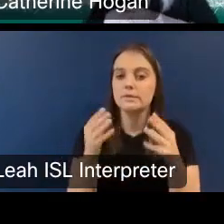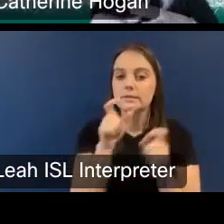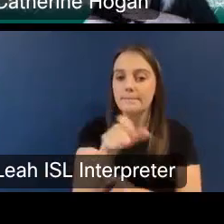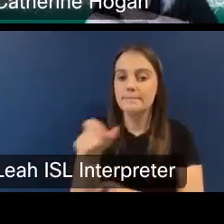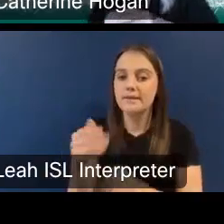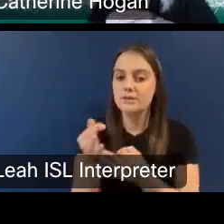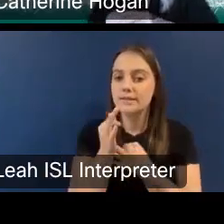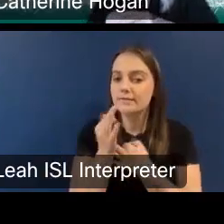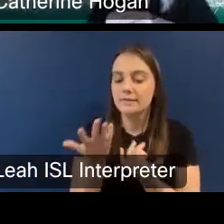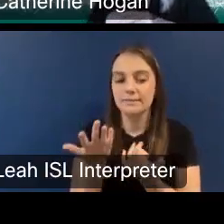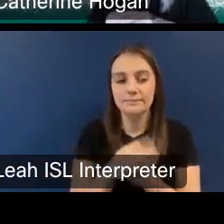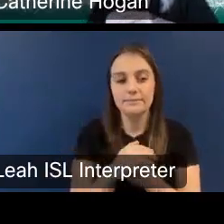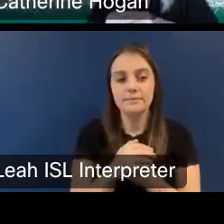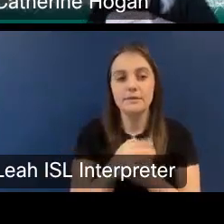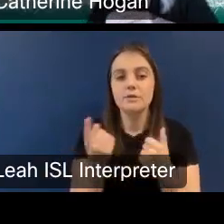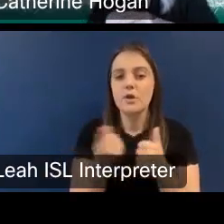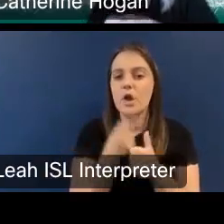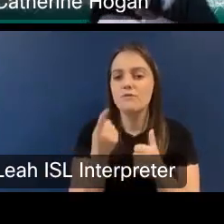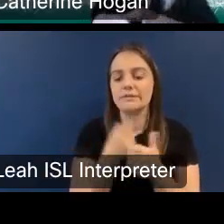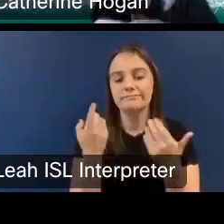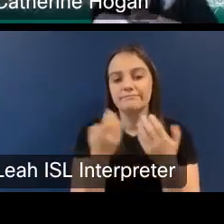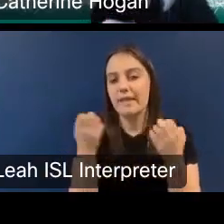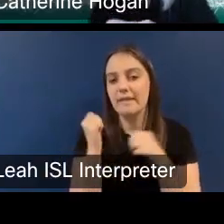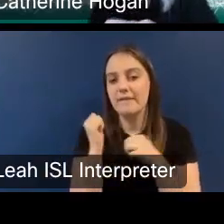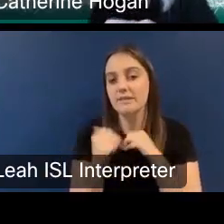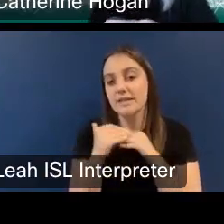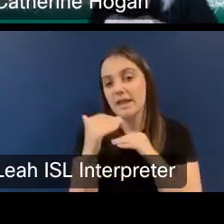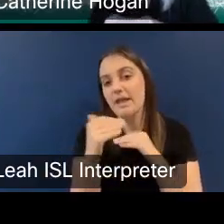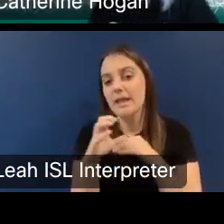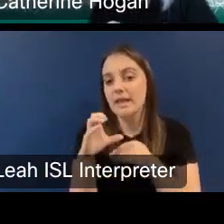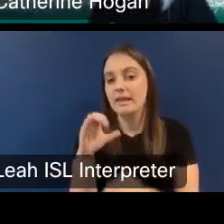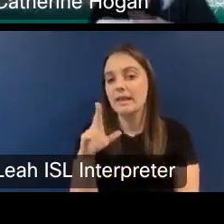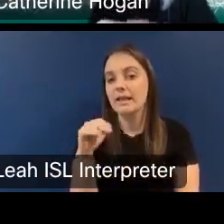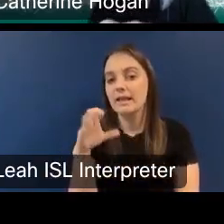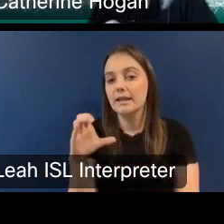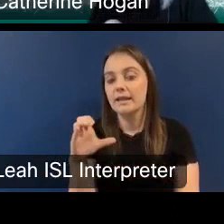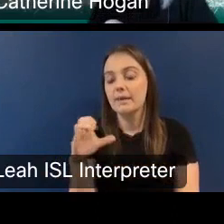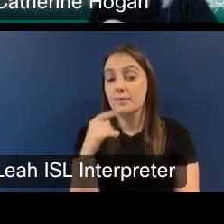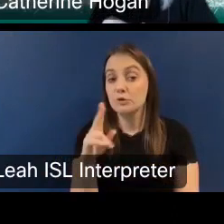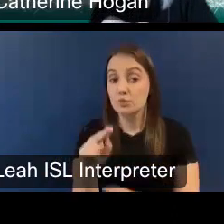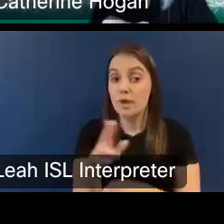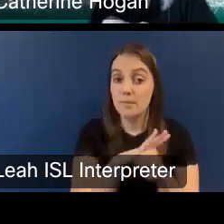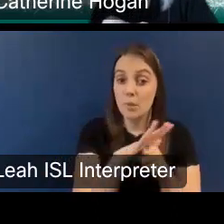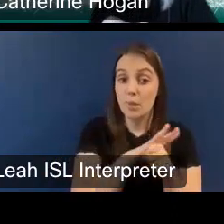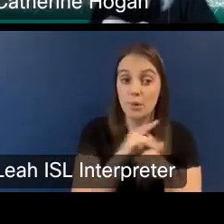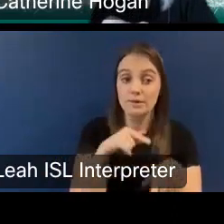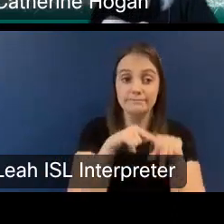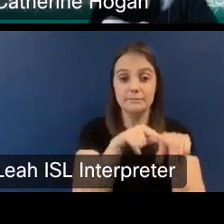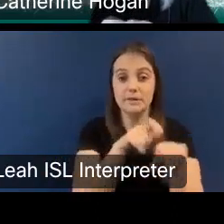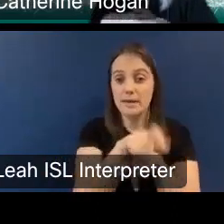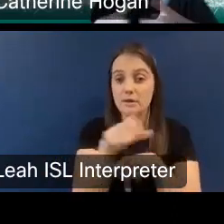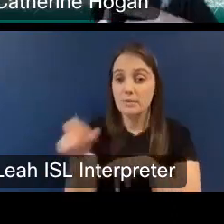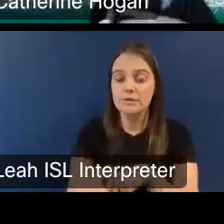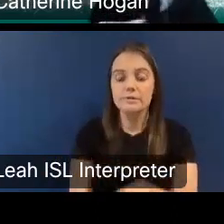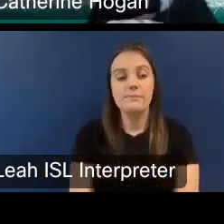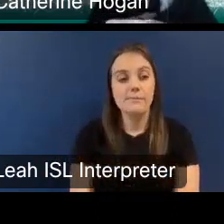it's already woven into day-to-day clinical culture, but it can be highly localized and it can be person dependent.